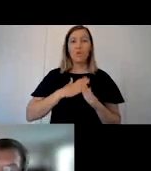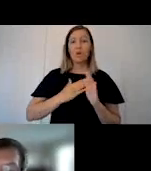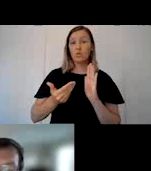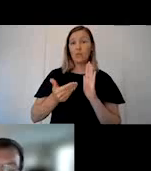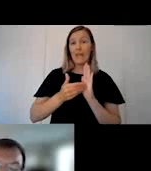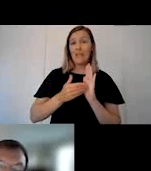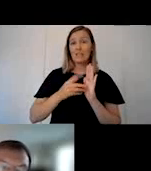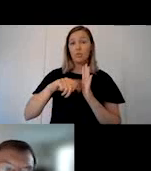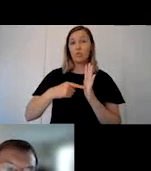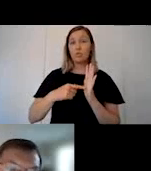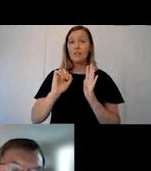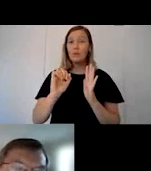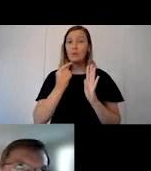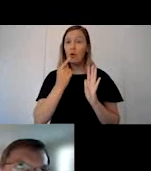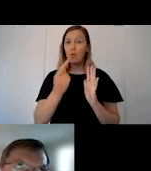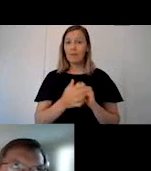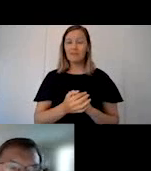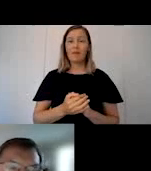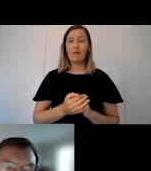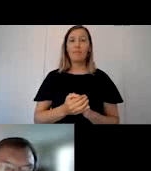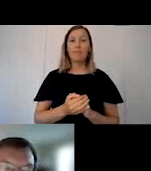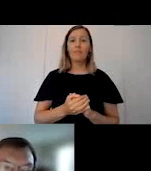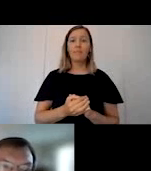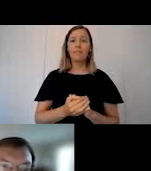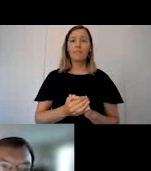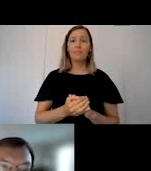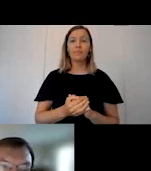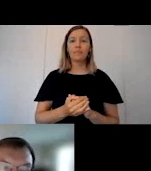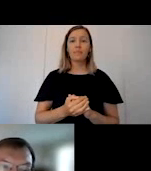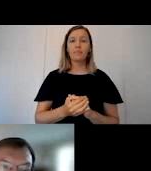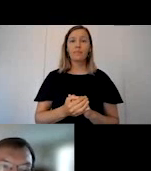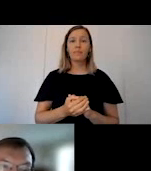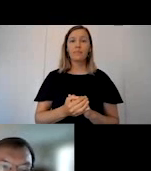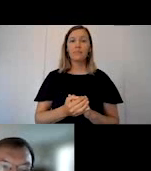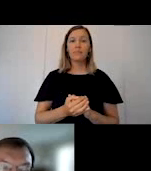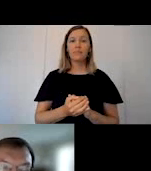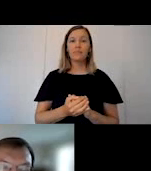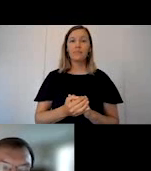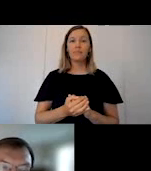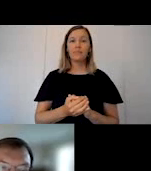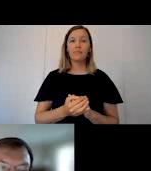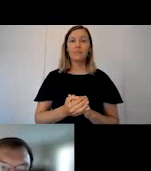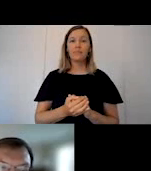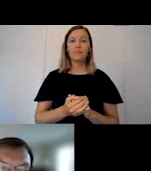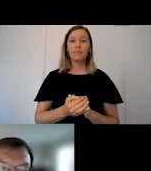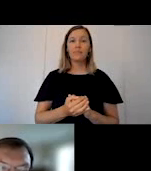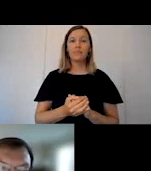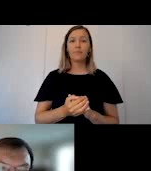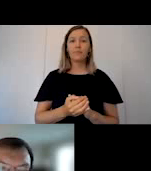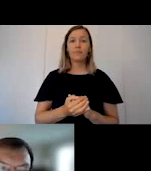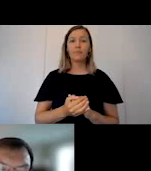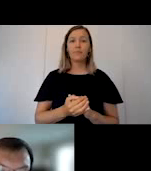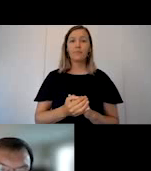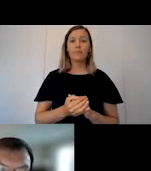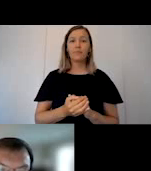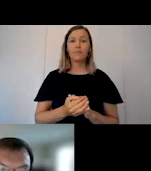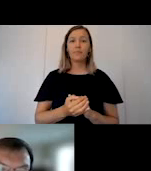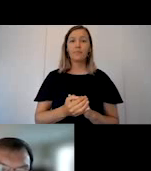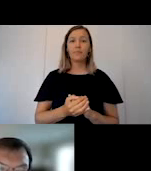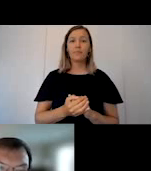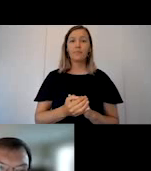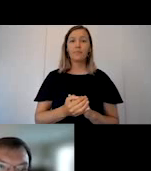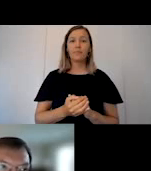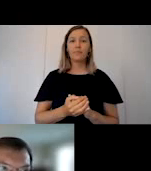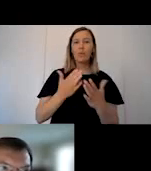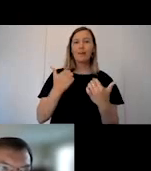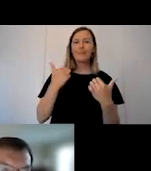was saying. Before the ADA was passed, one of the ways that we were successful in getting it passed